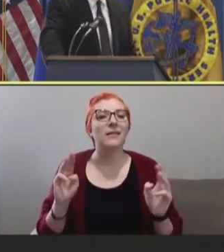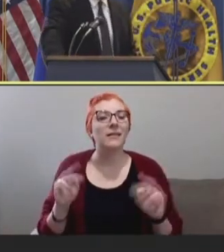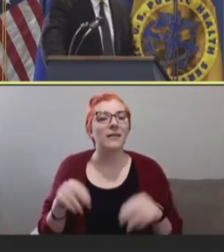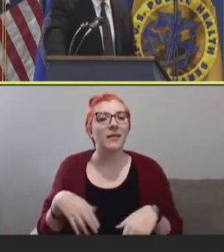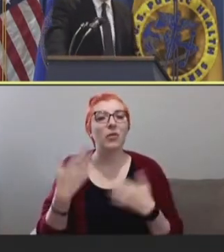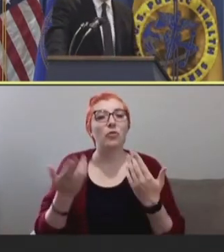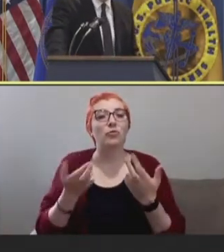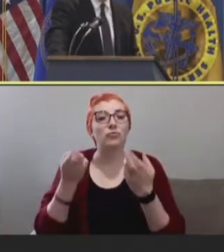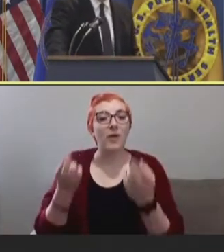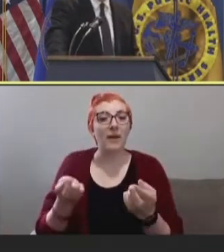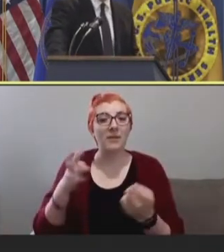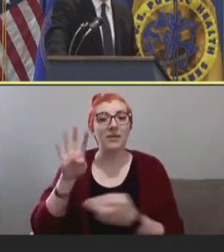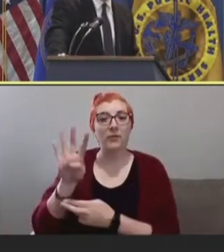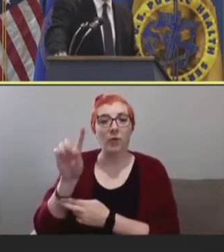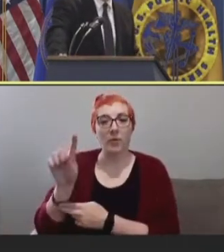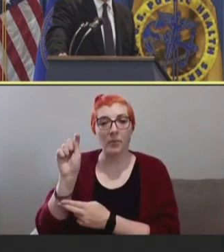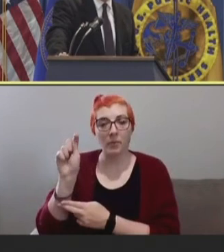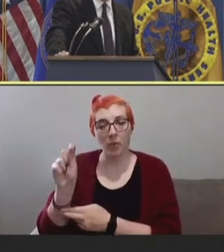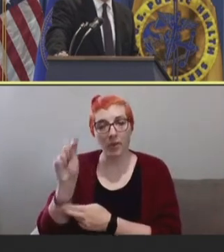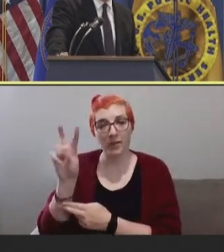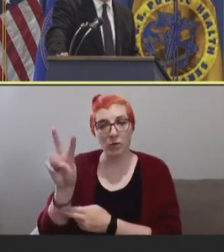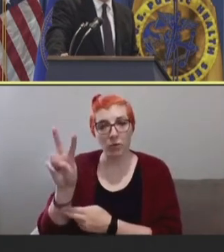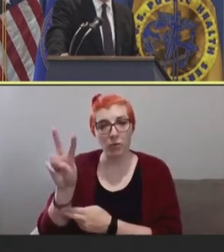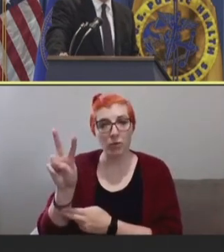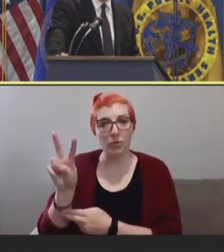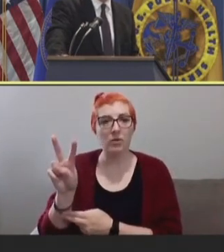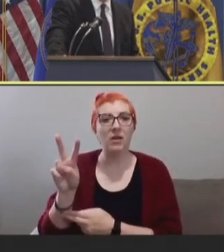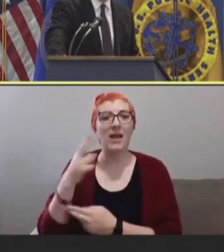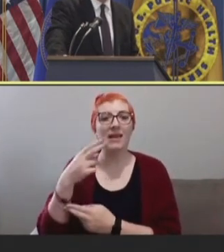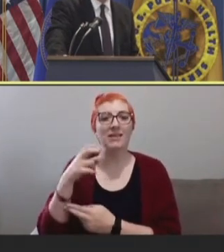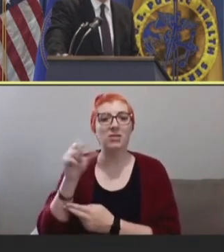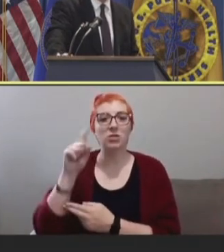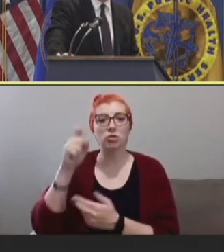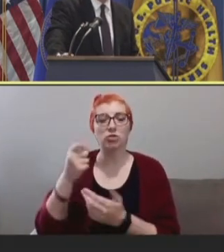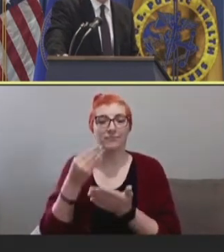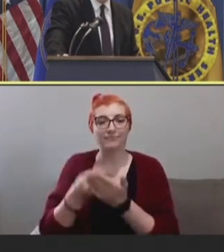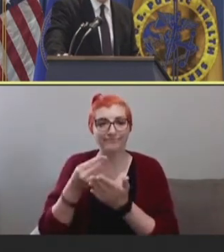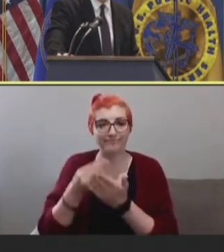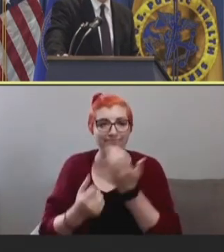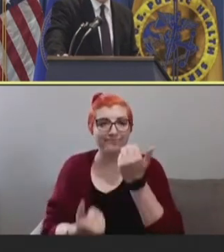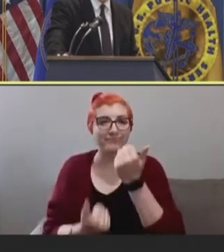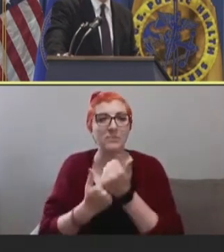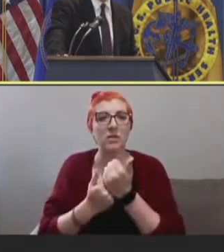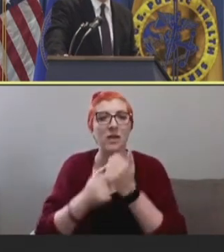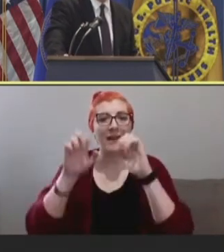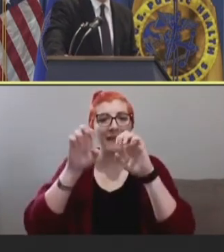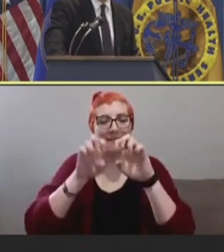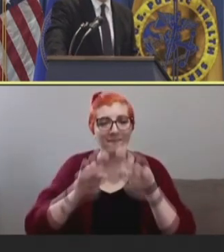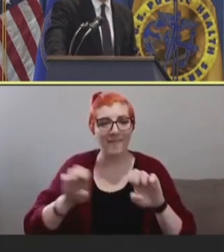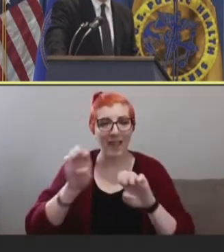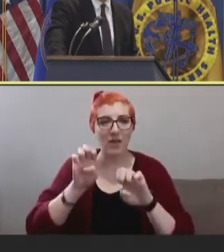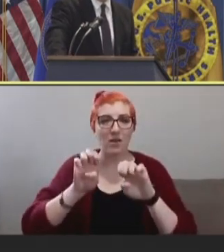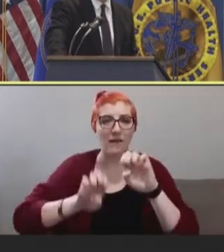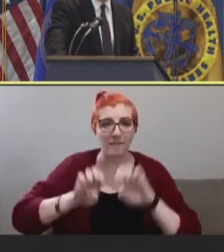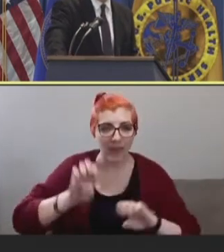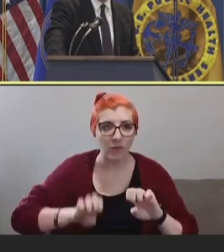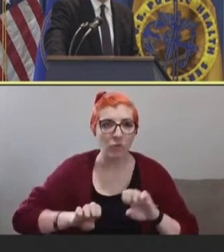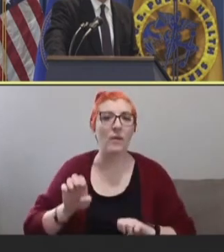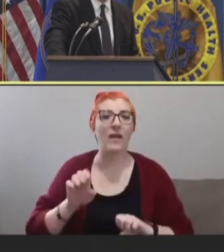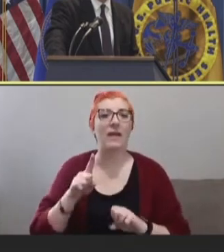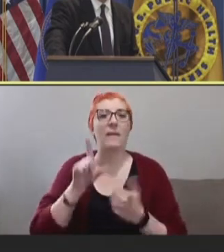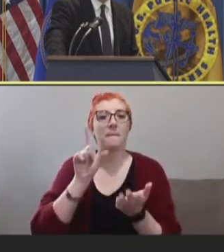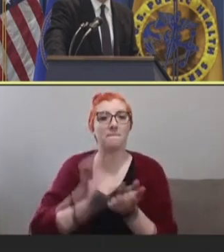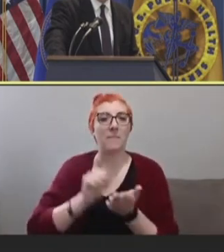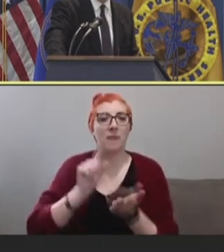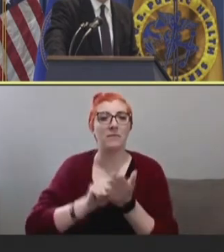Recommendation 4.2, the HHS should fund, evaluate, and publish findings on community engagement, focusing on vaccines for which